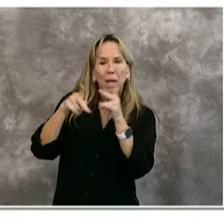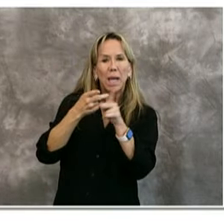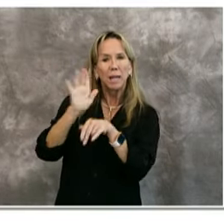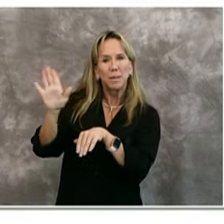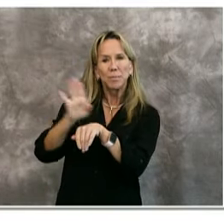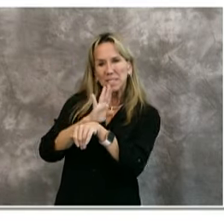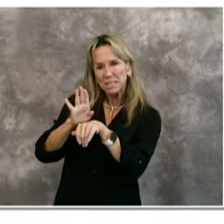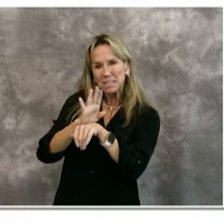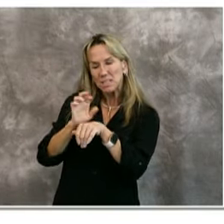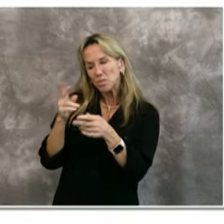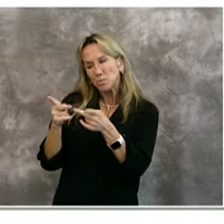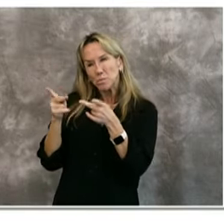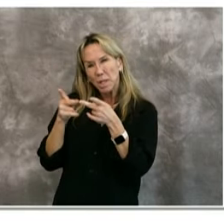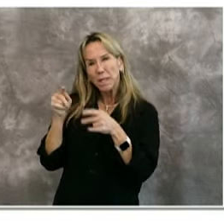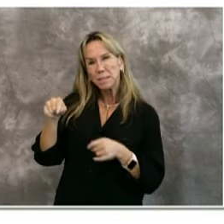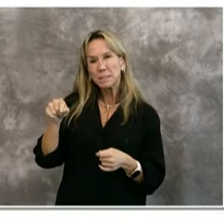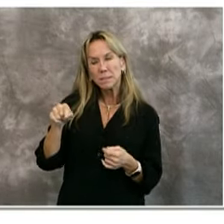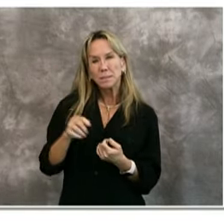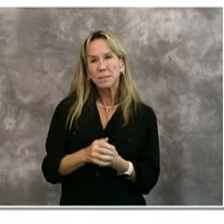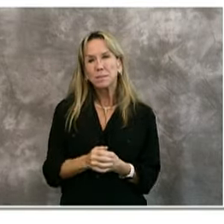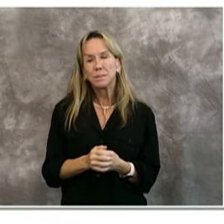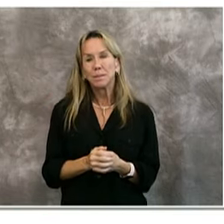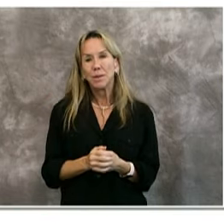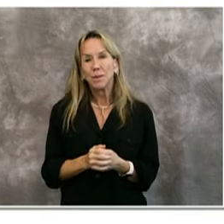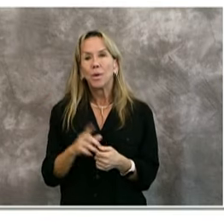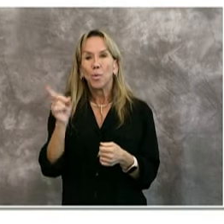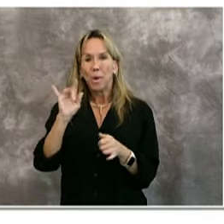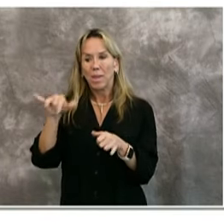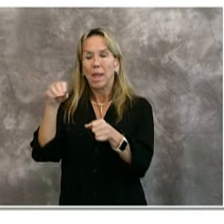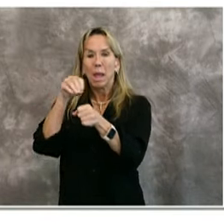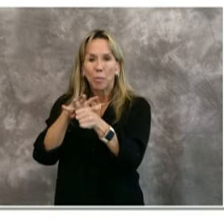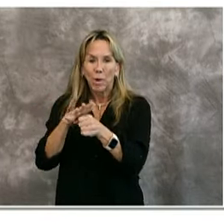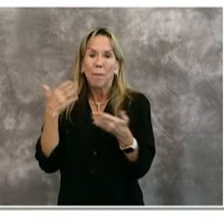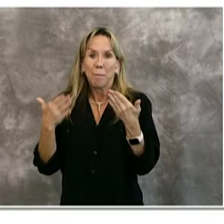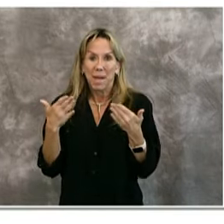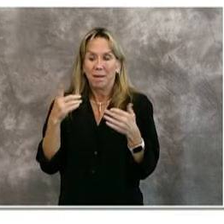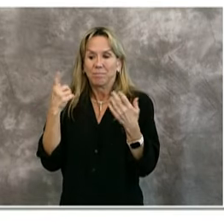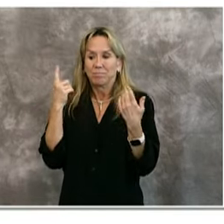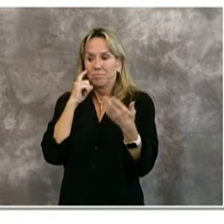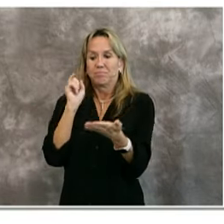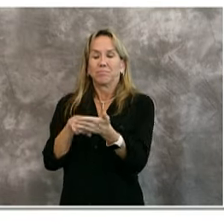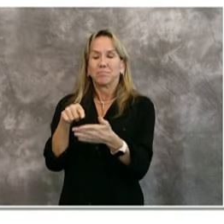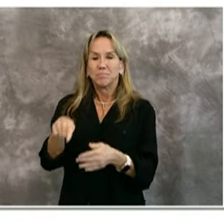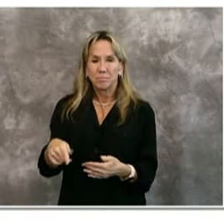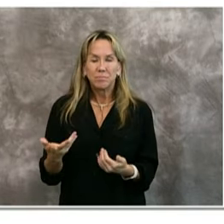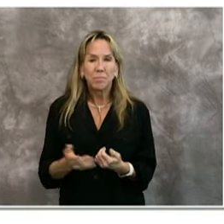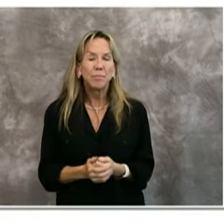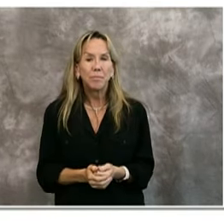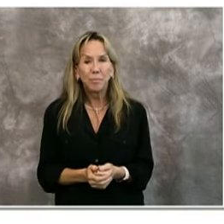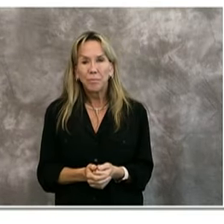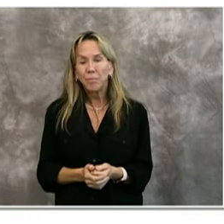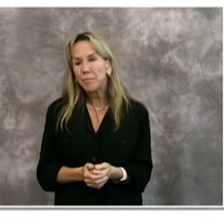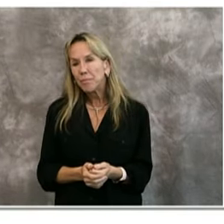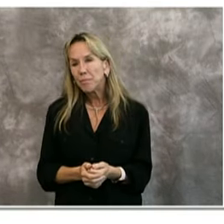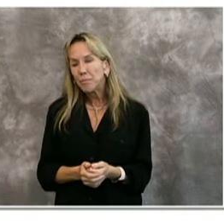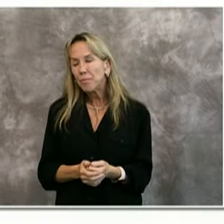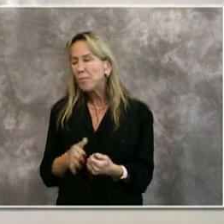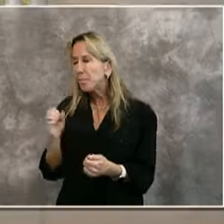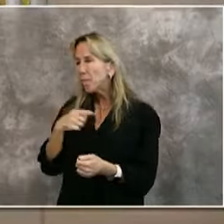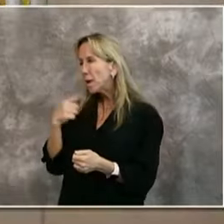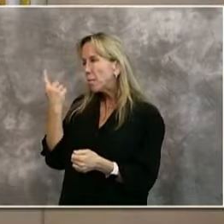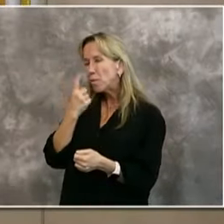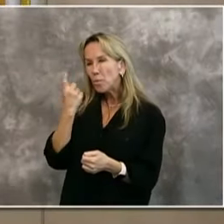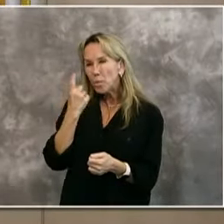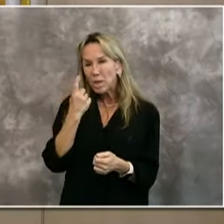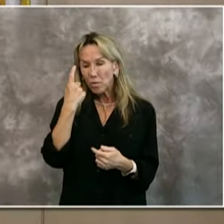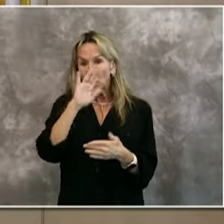or facility that is where the outbreak might be identified. I guess I was just wondering, in general,